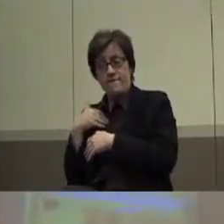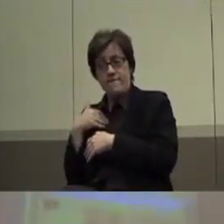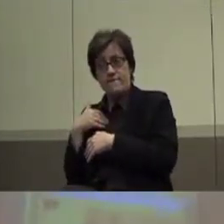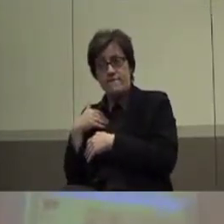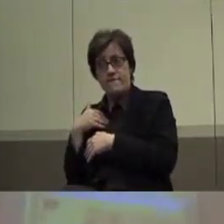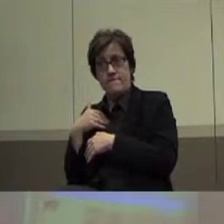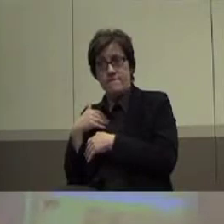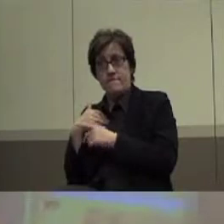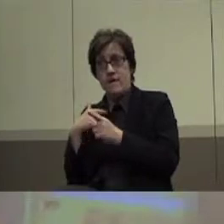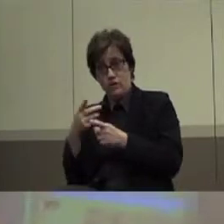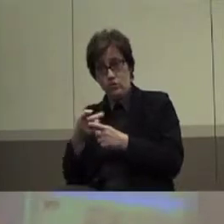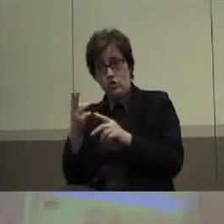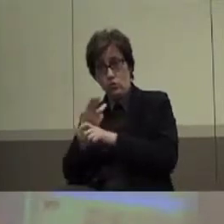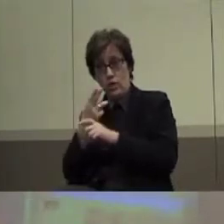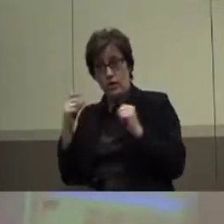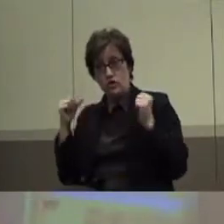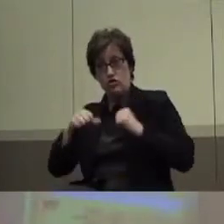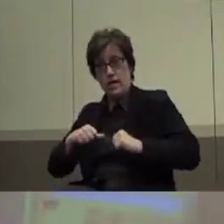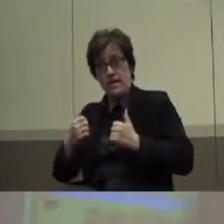Anything else? Simone?